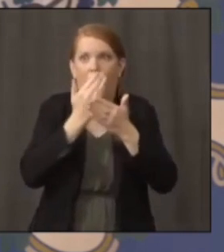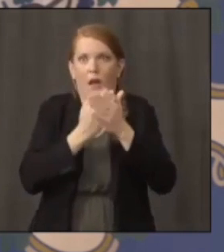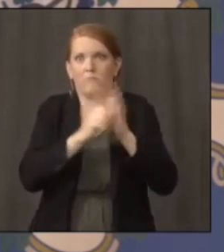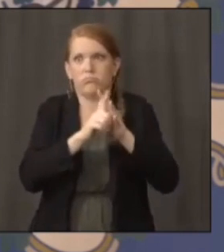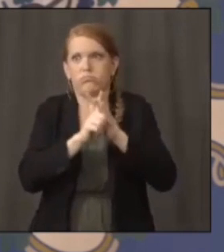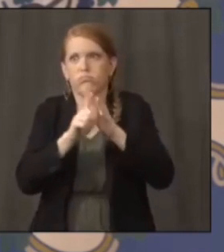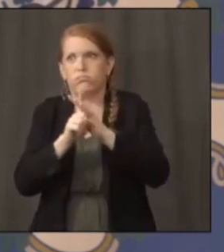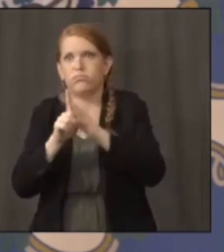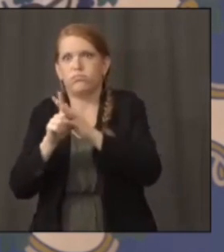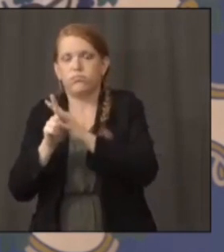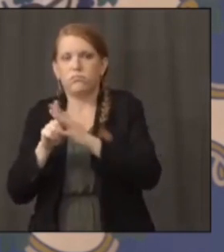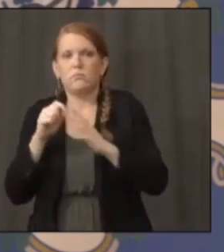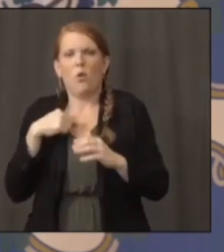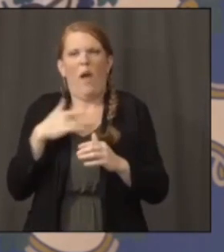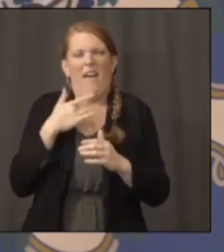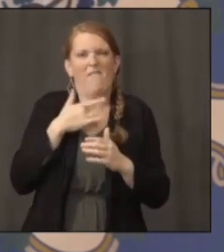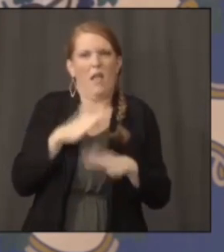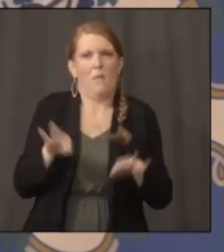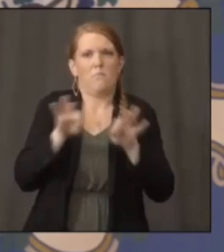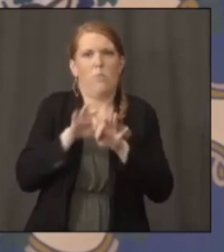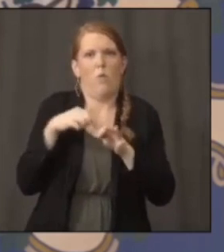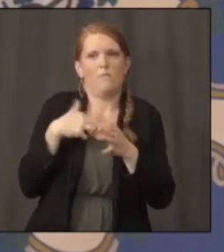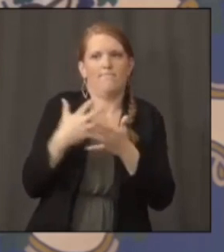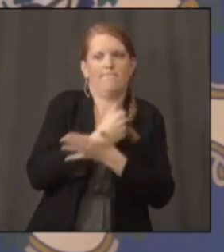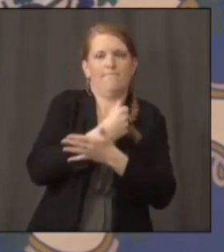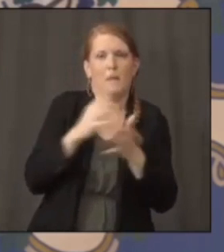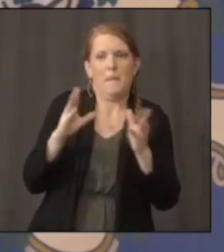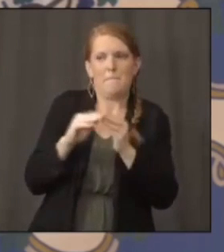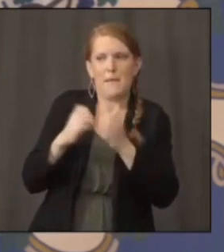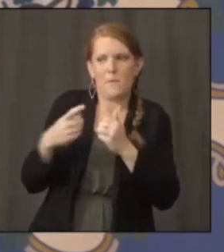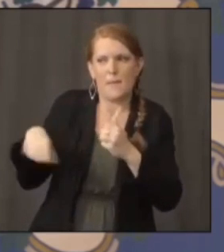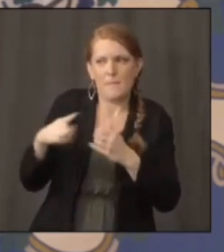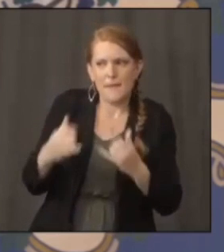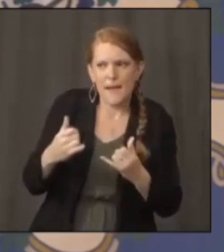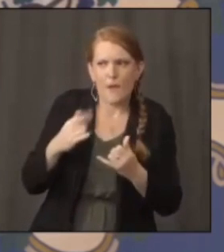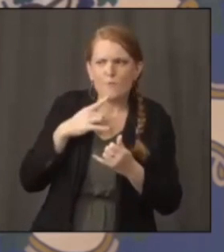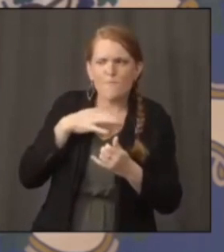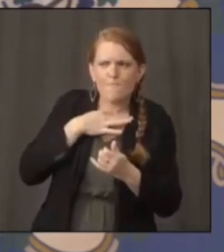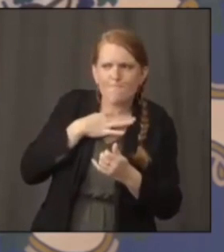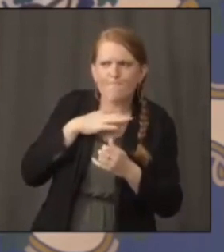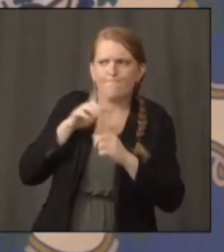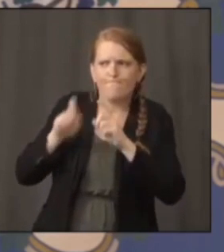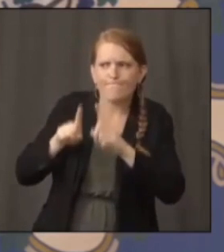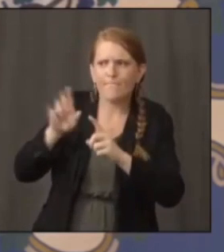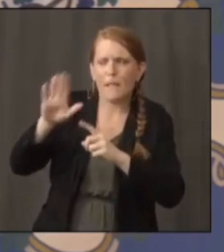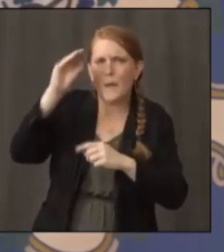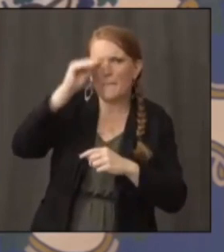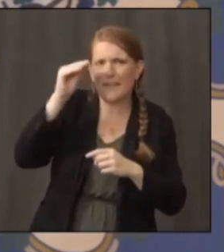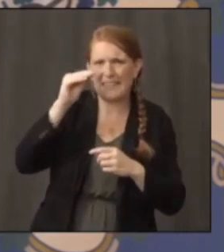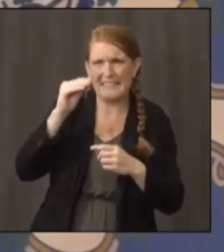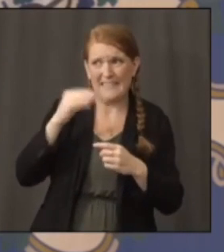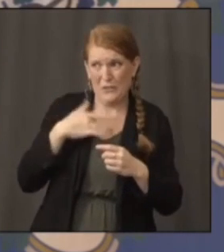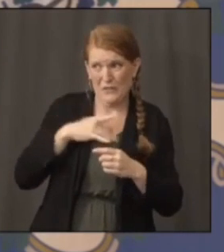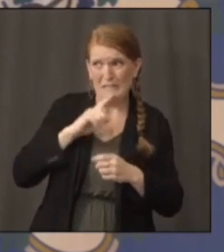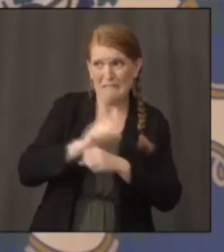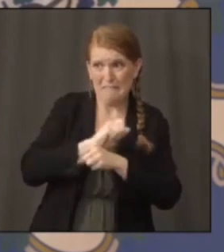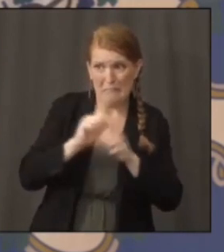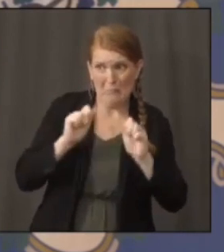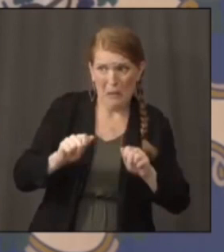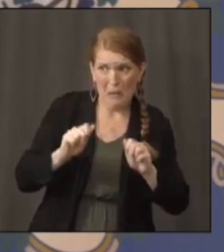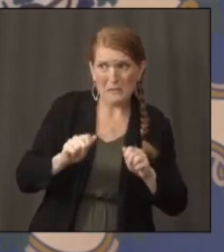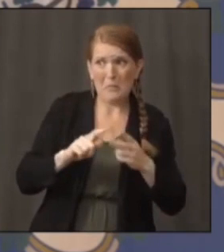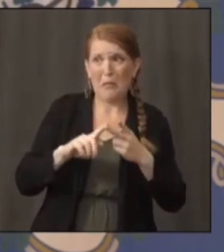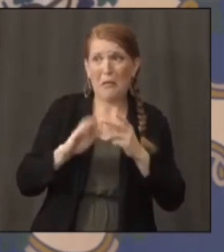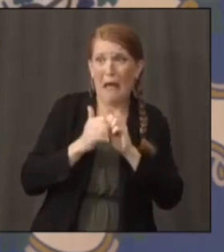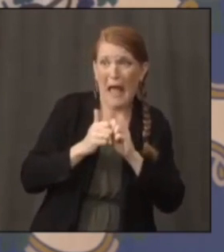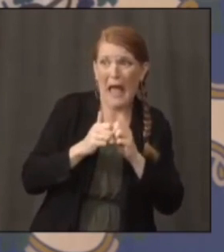get a refresher in terms of what is possible, when is it possible, how can we roll that out safely? And they